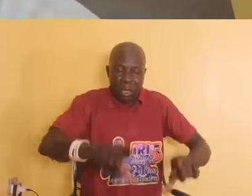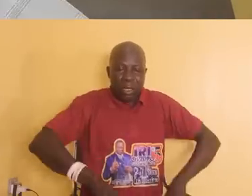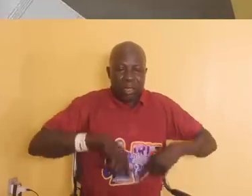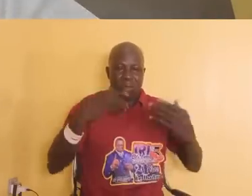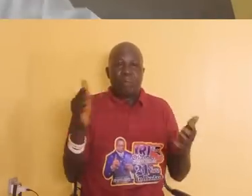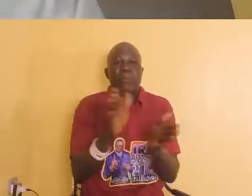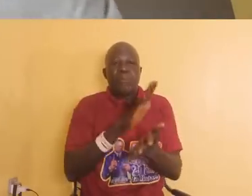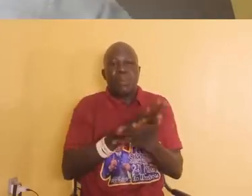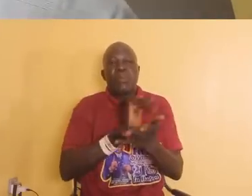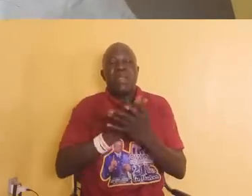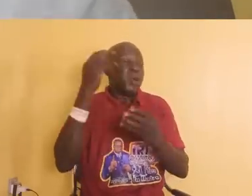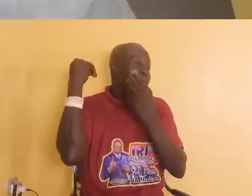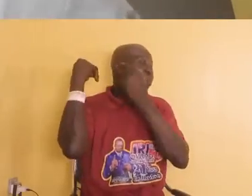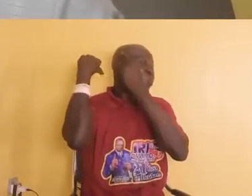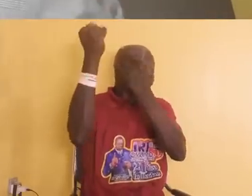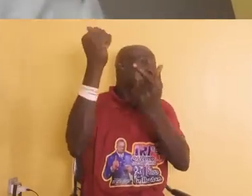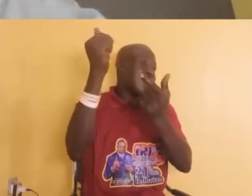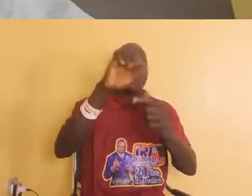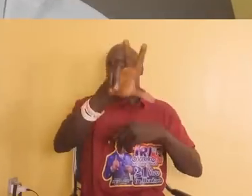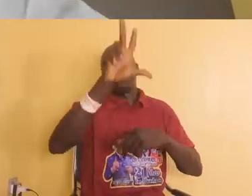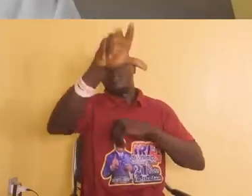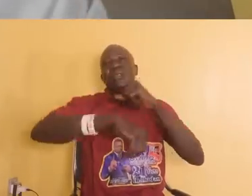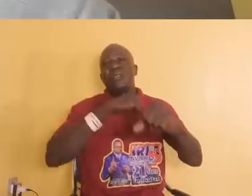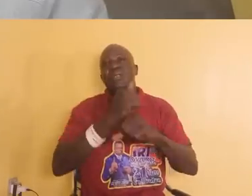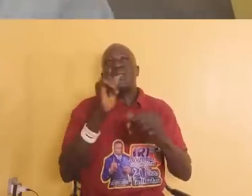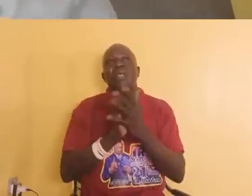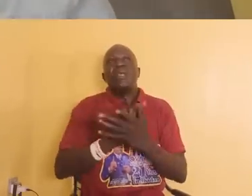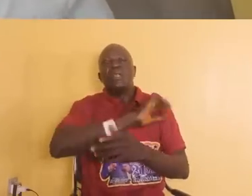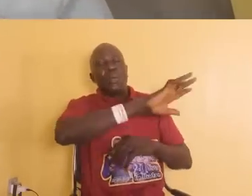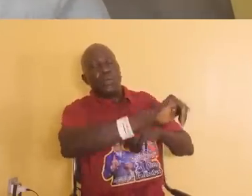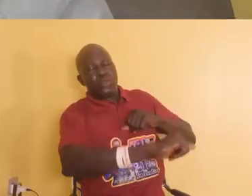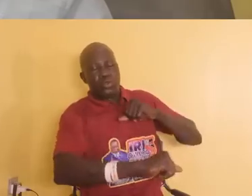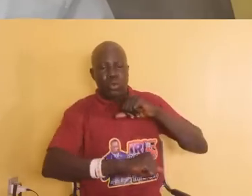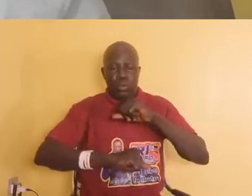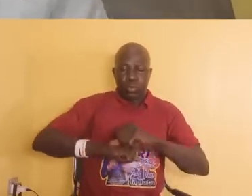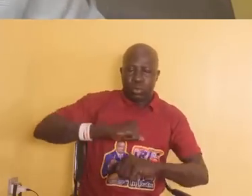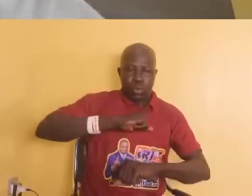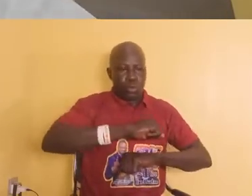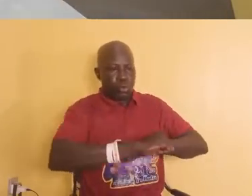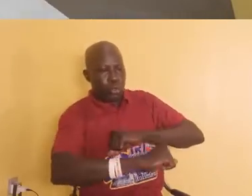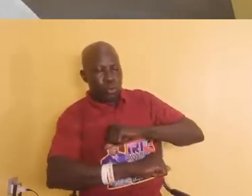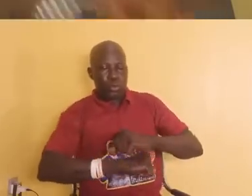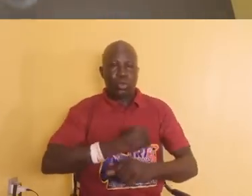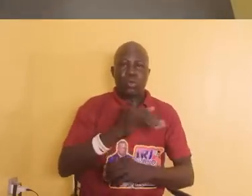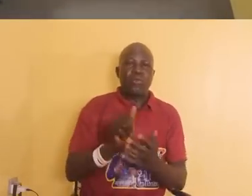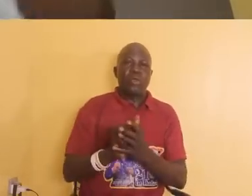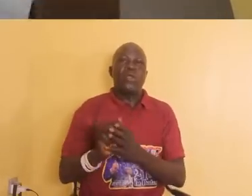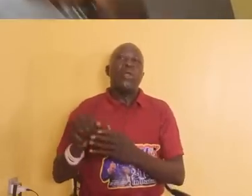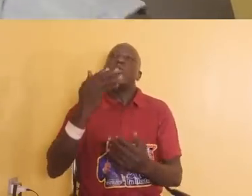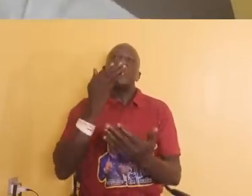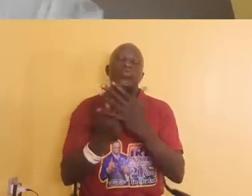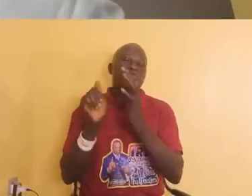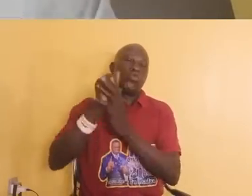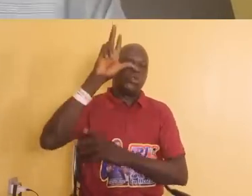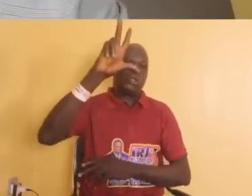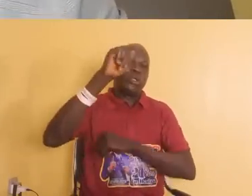The grace that he has been expecting for you. Last year, for about 3 years. Can you imagine that you can't even home office? For one to be strong. For good